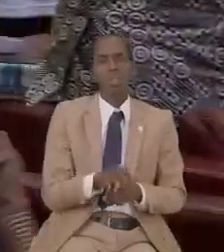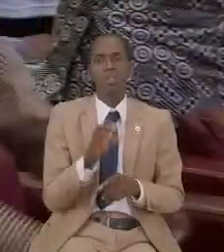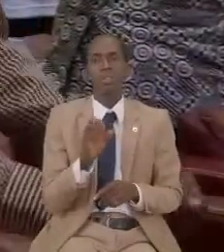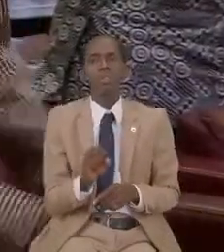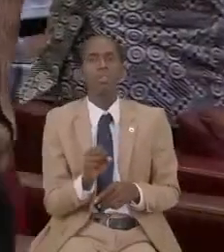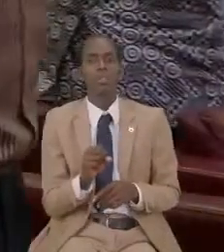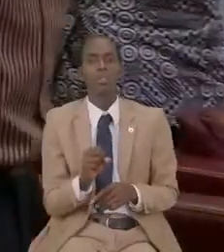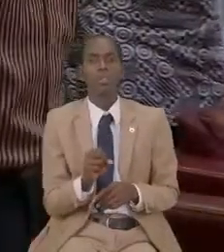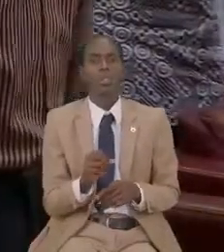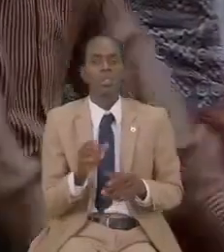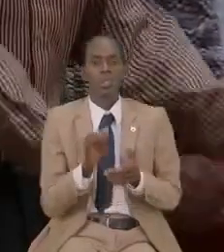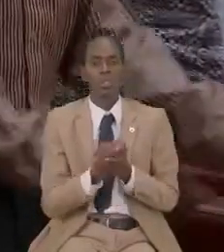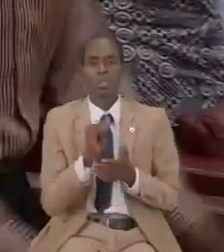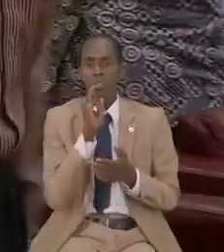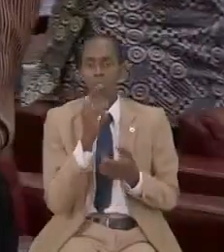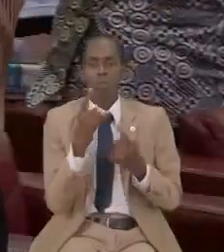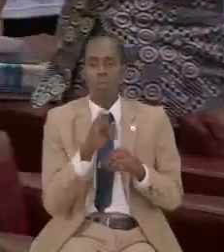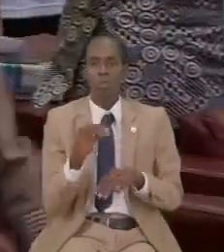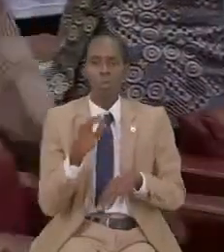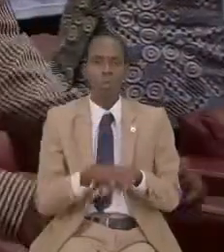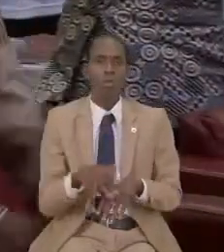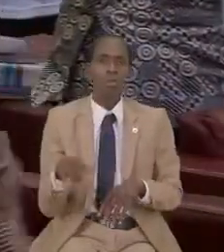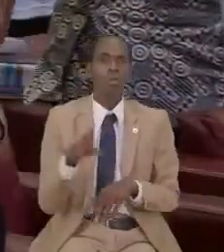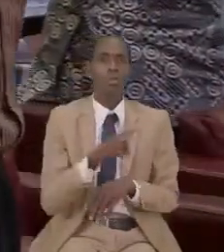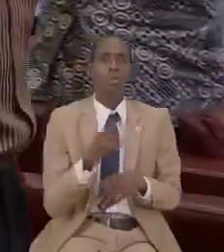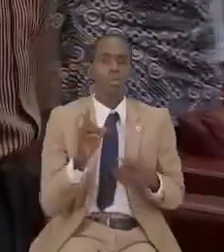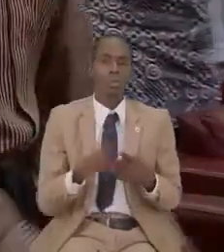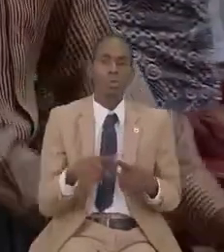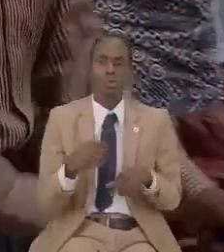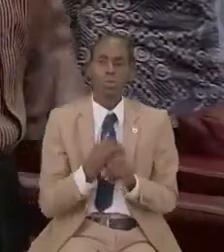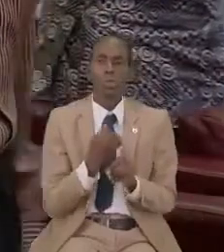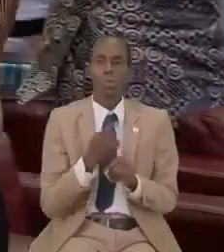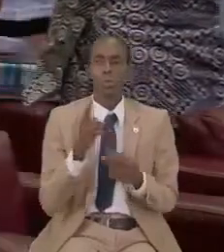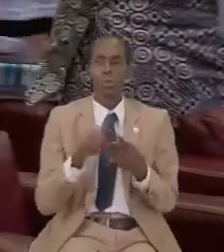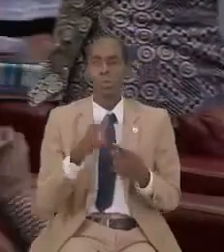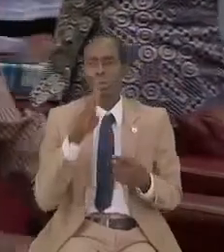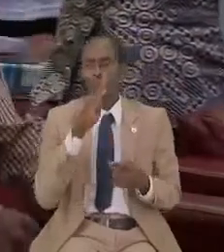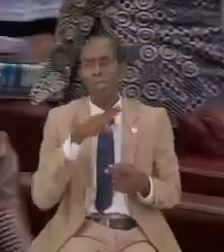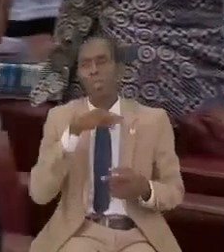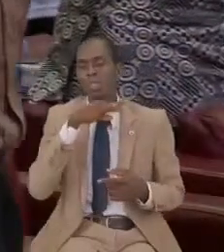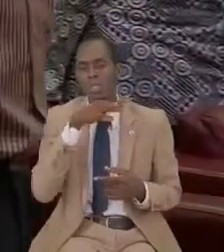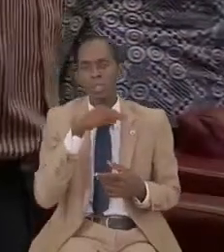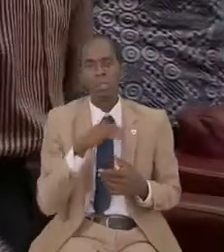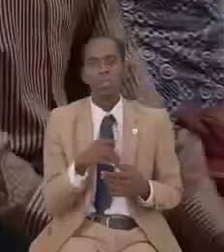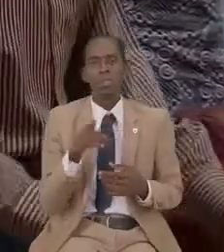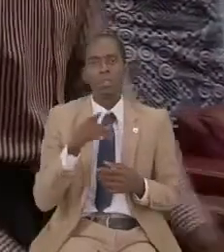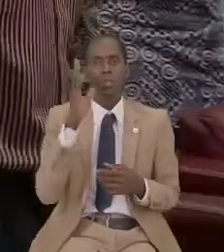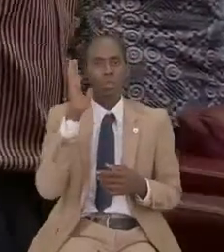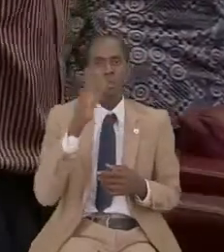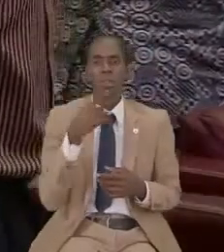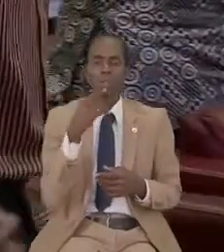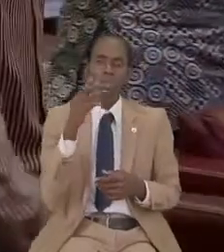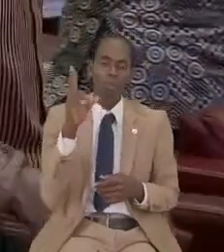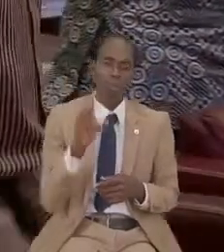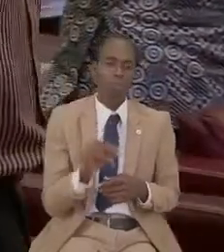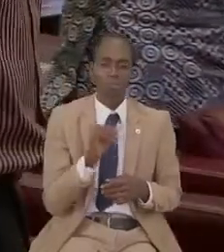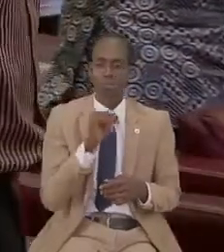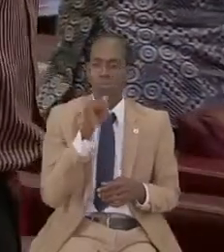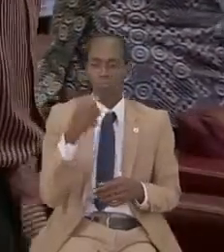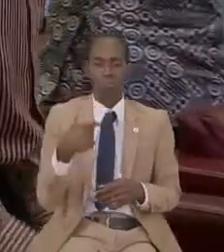the pressure that is coming on you to get corrupted, to get compromised. You will say, no, not